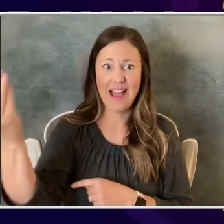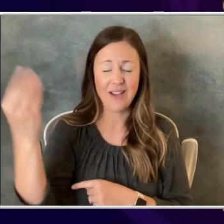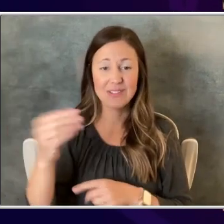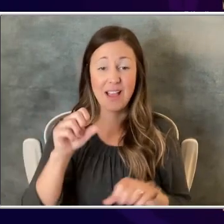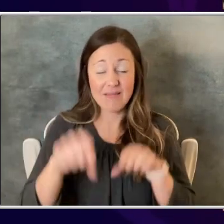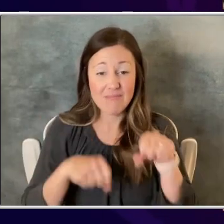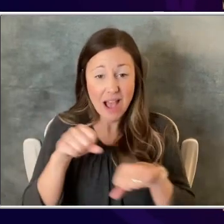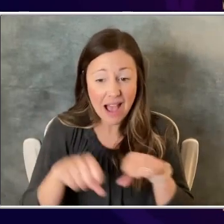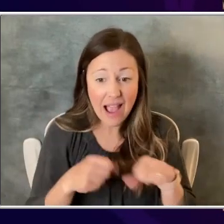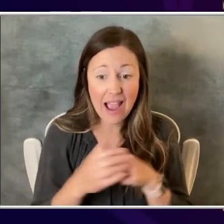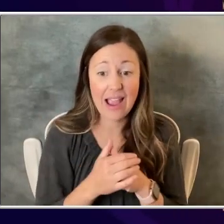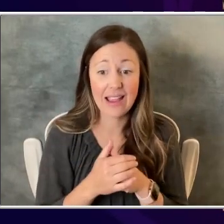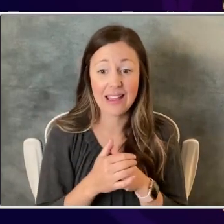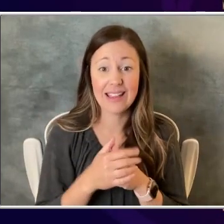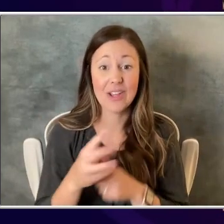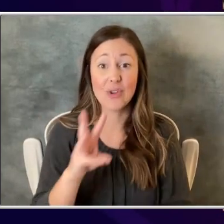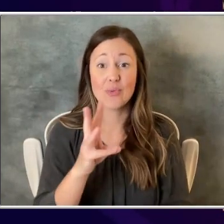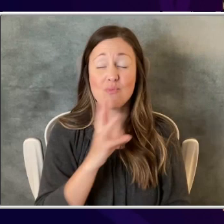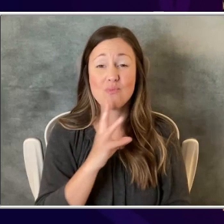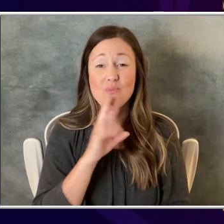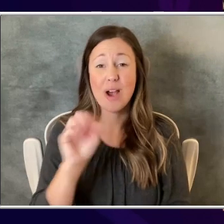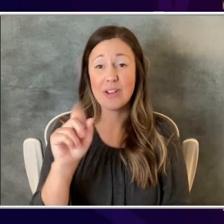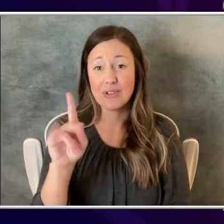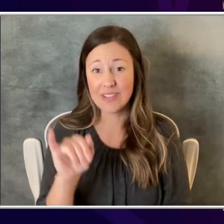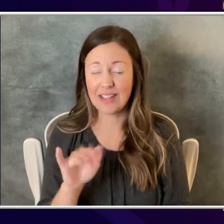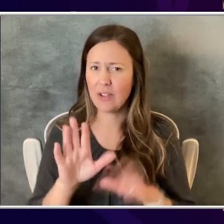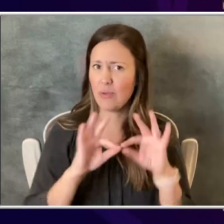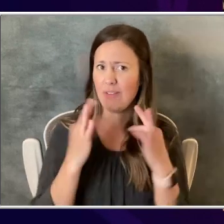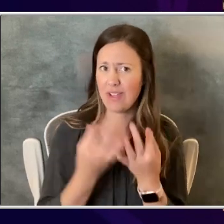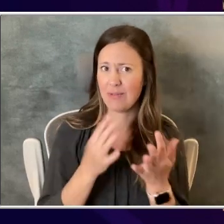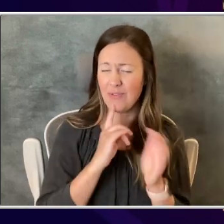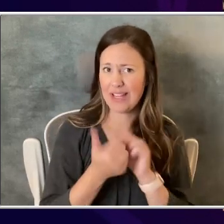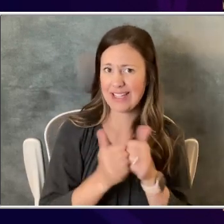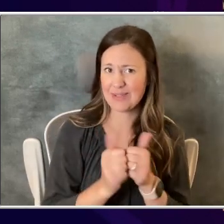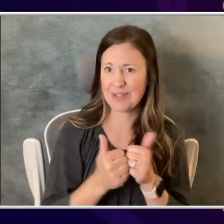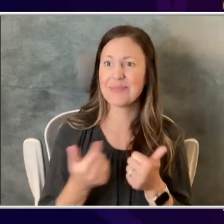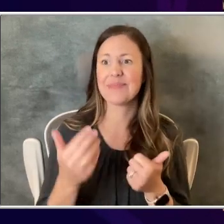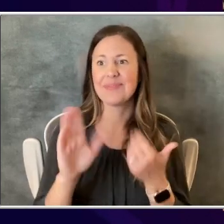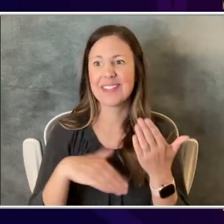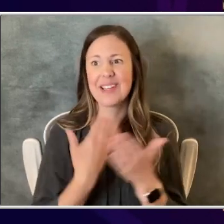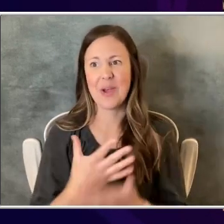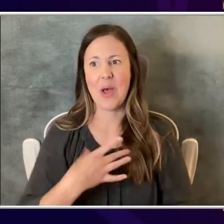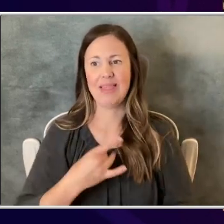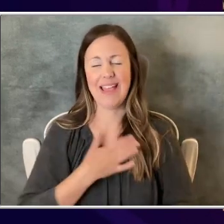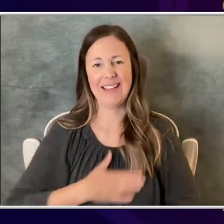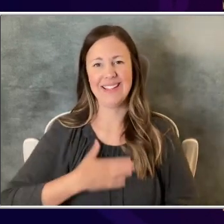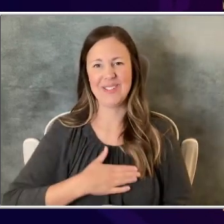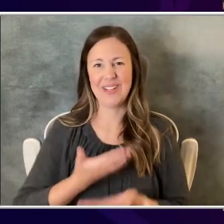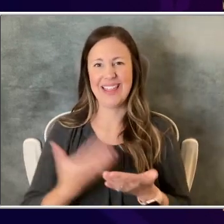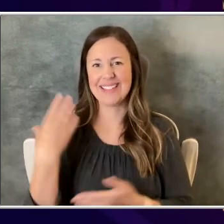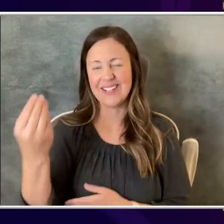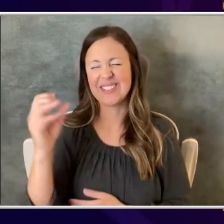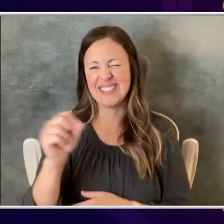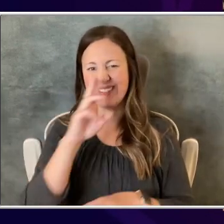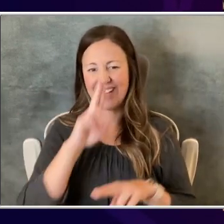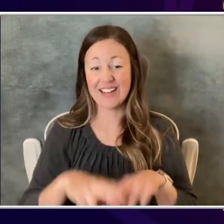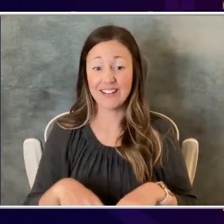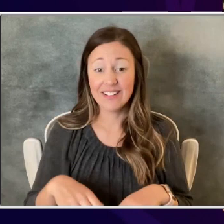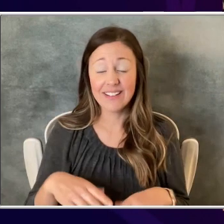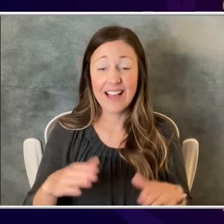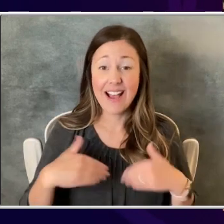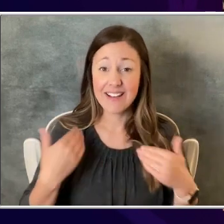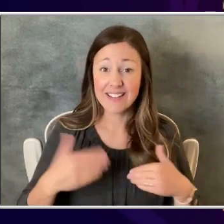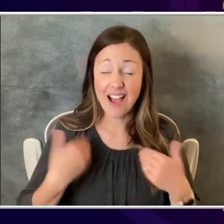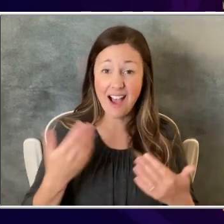you water ski. Is your whole family sporty? They all like to do things outside, which is fun. And are the little ones skiing too yet?